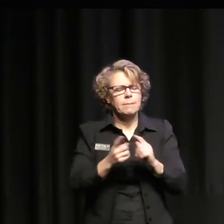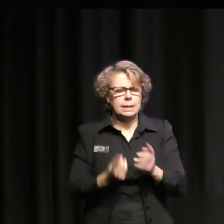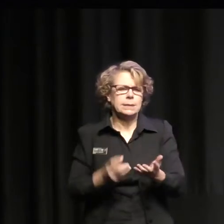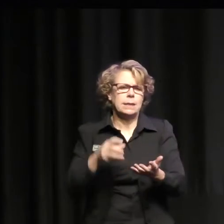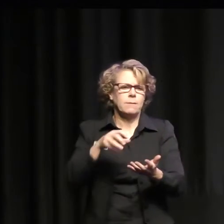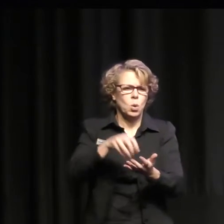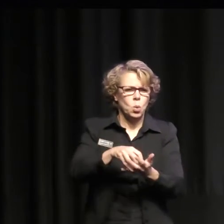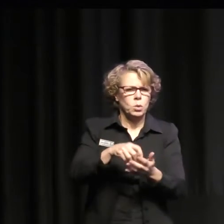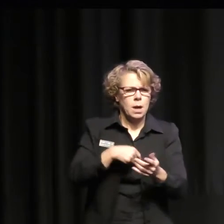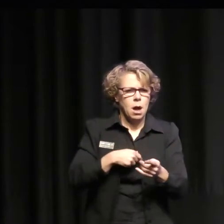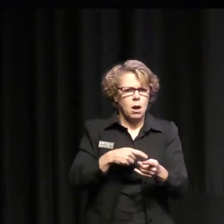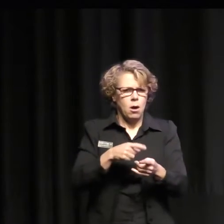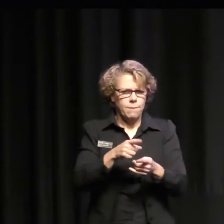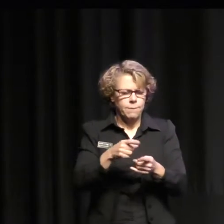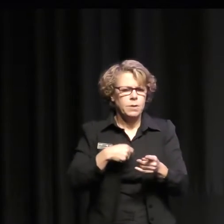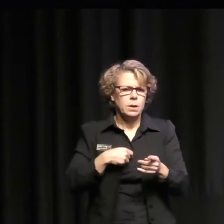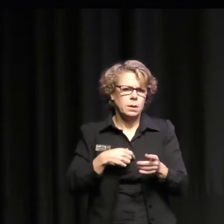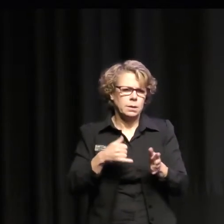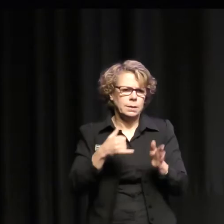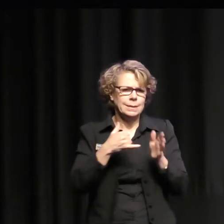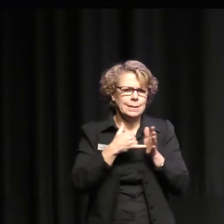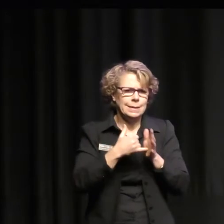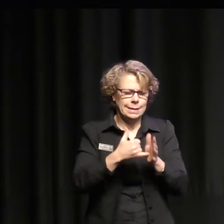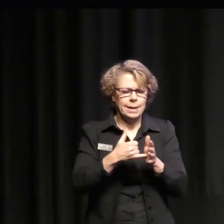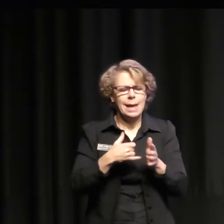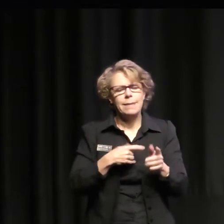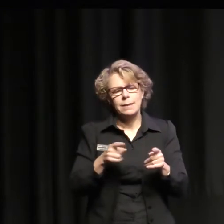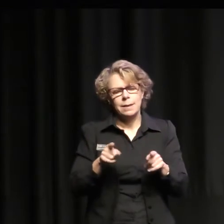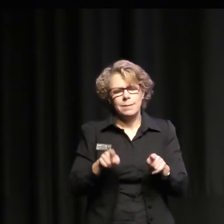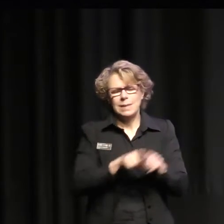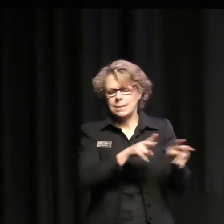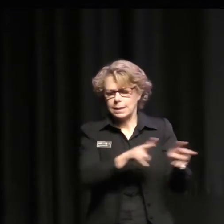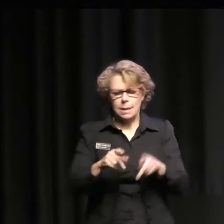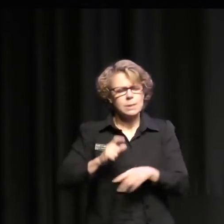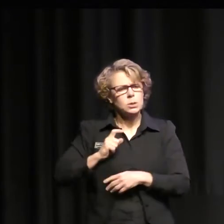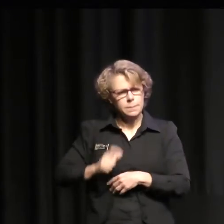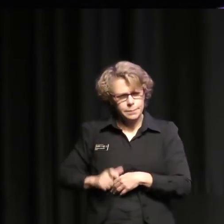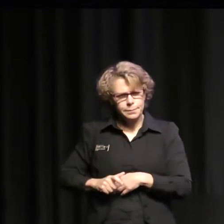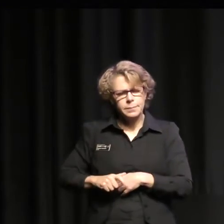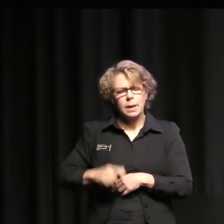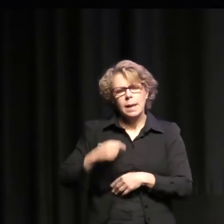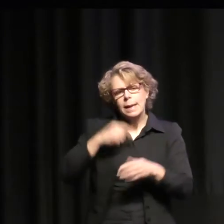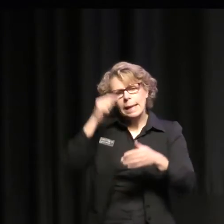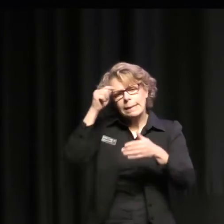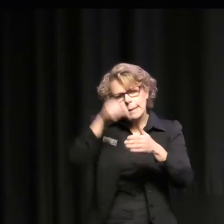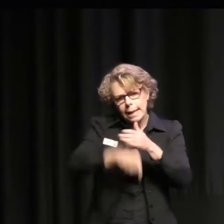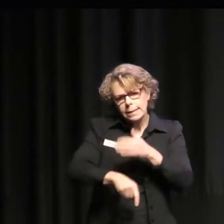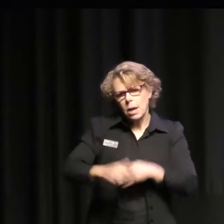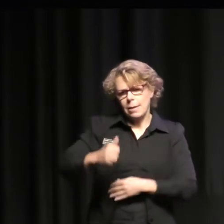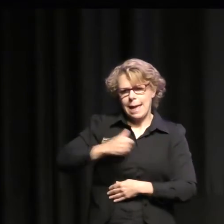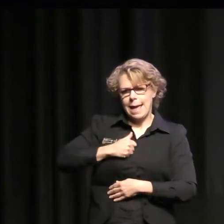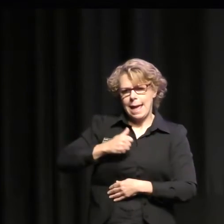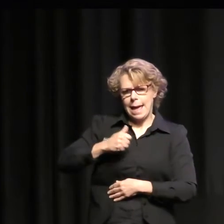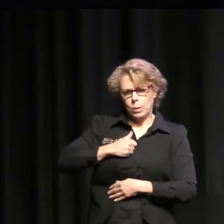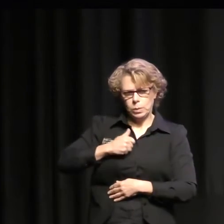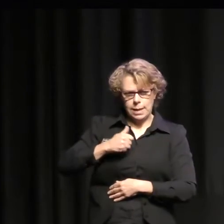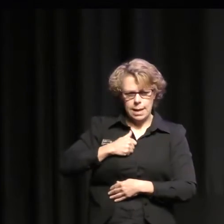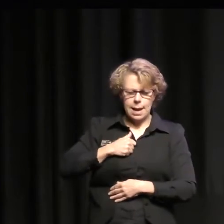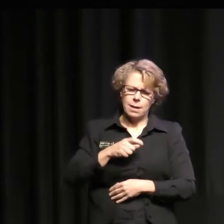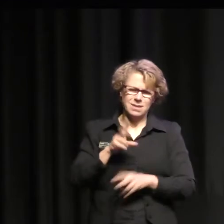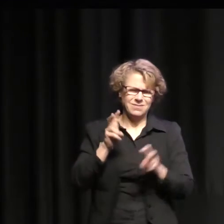situation of rentier capitalism, where intellectual property rights, so-called